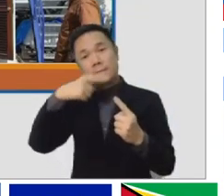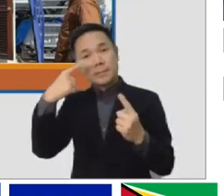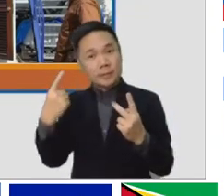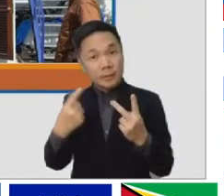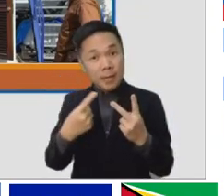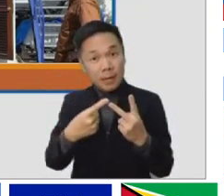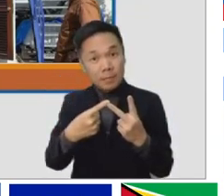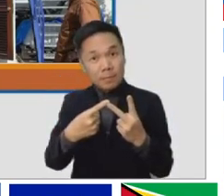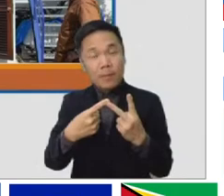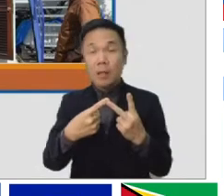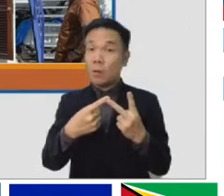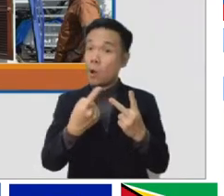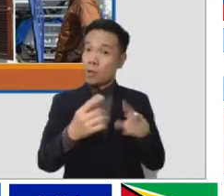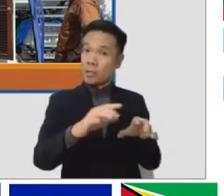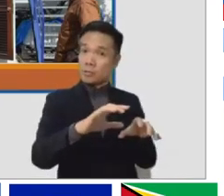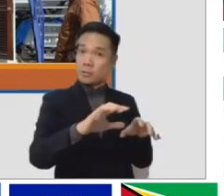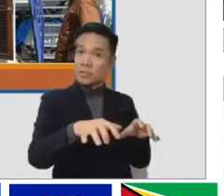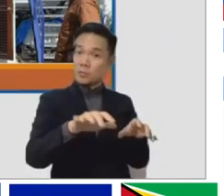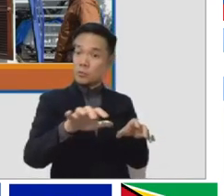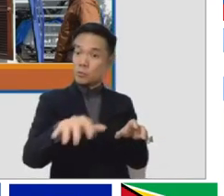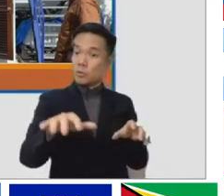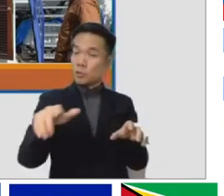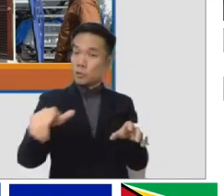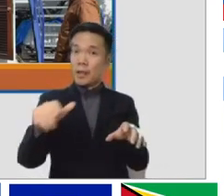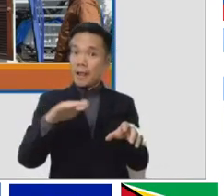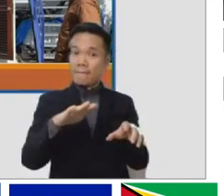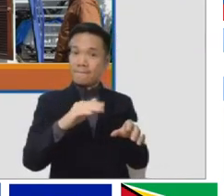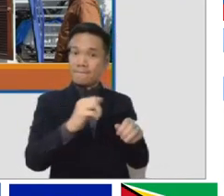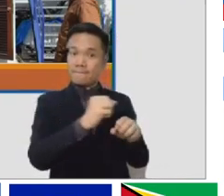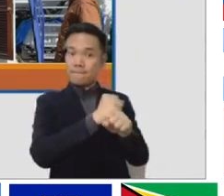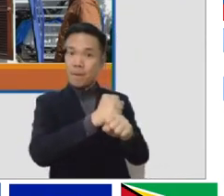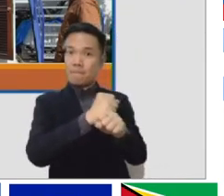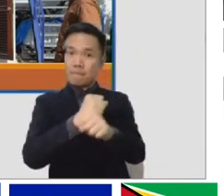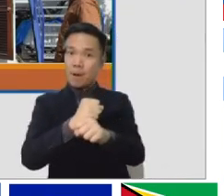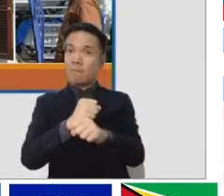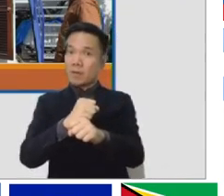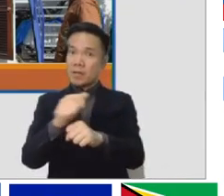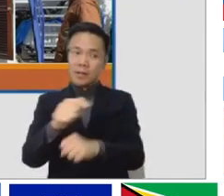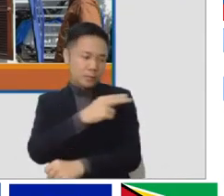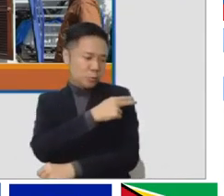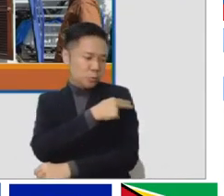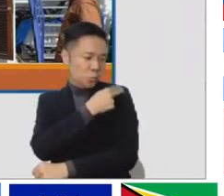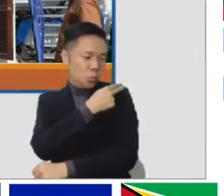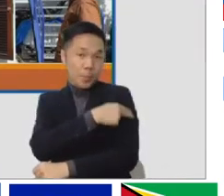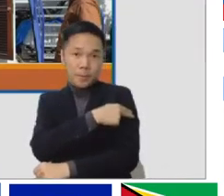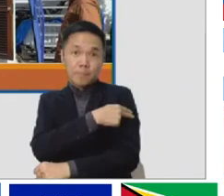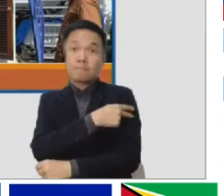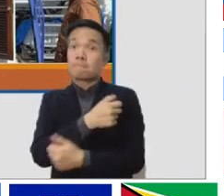countries well protected and their systems well resourced, so there will be no